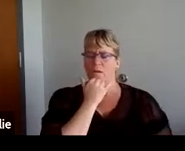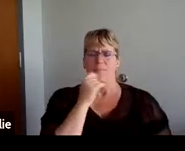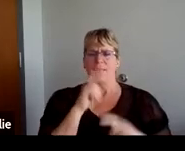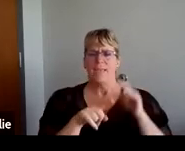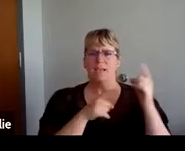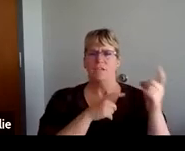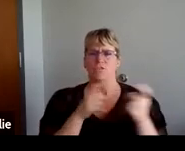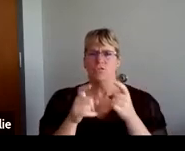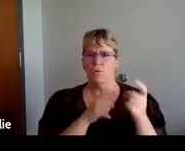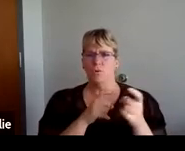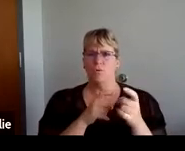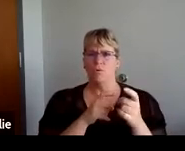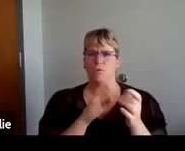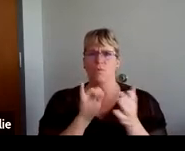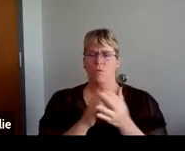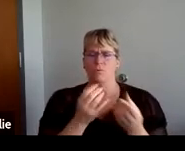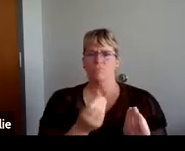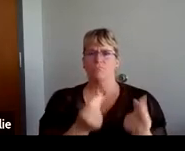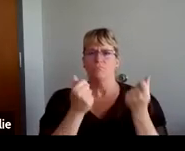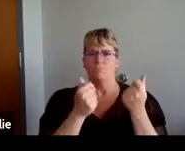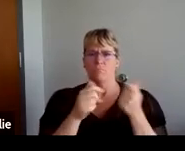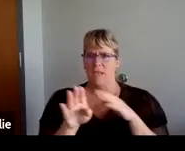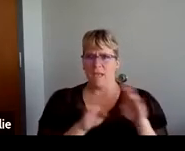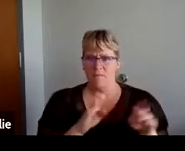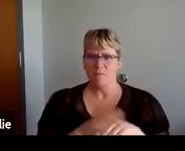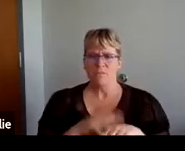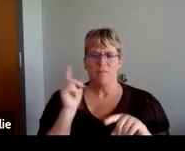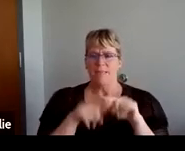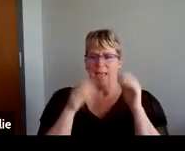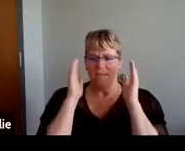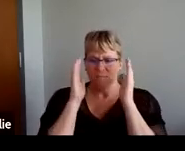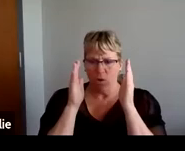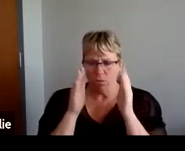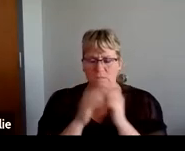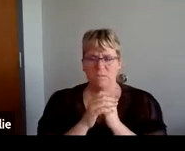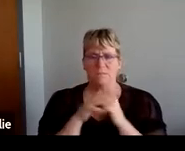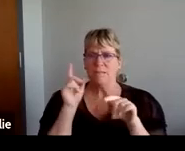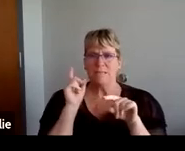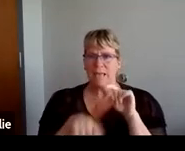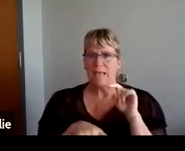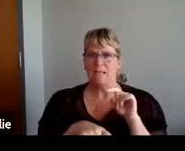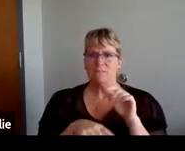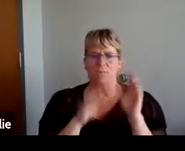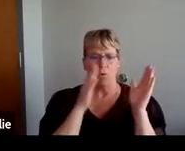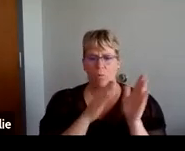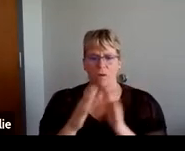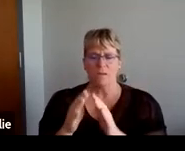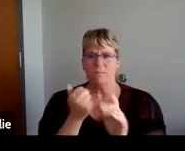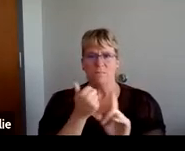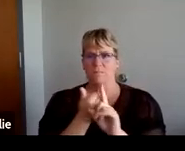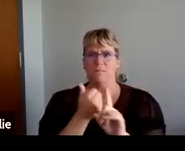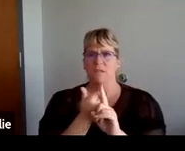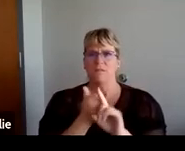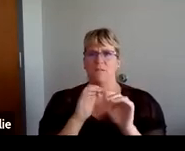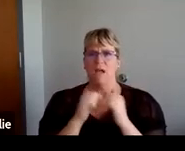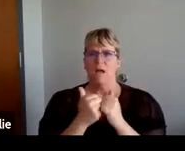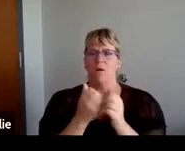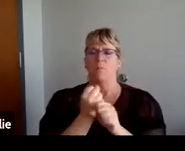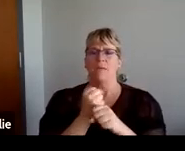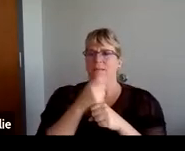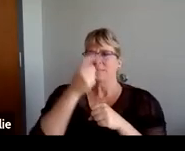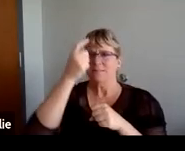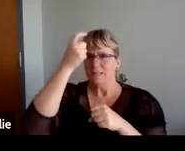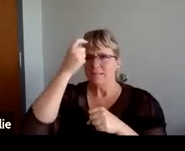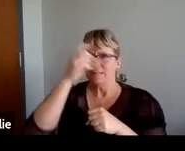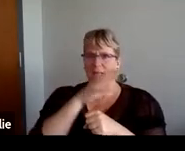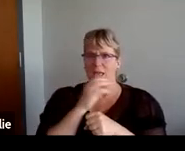those impulses. They aren't able to focus, pay attention, organize themselves in a way that makes sense and